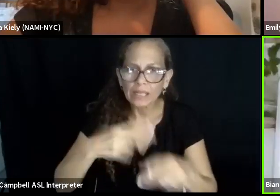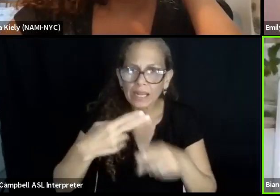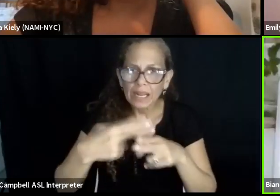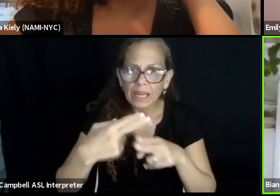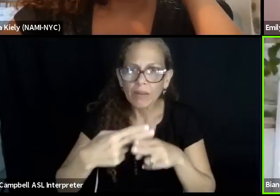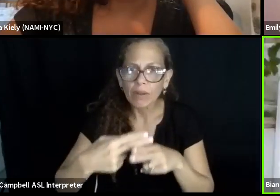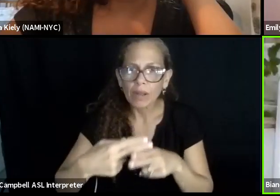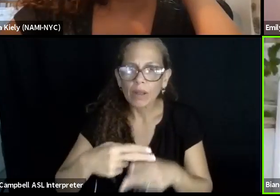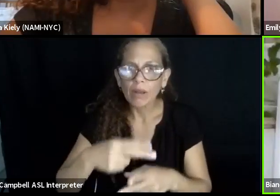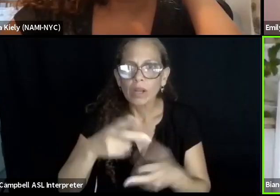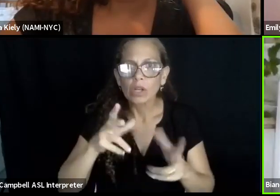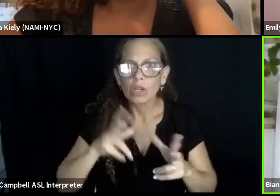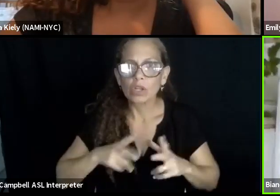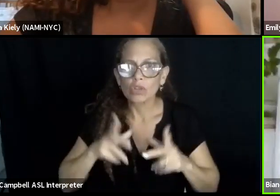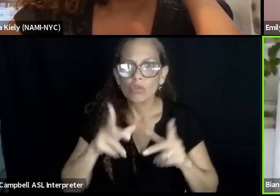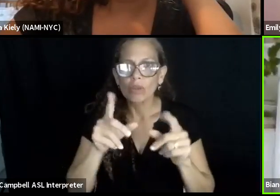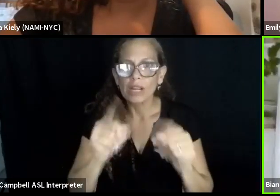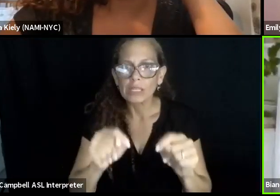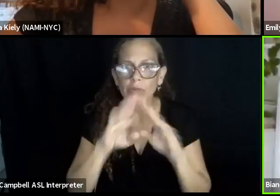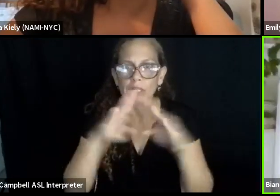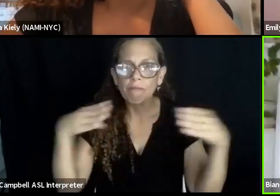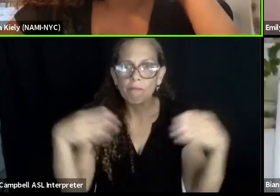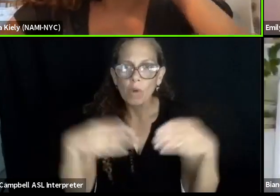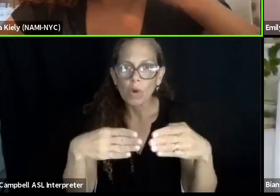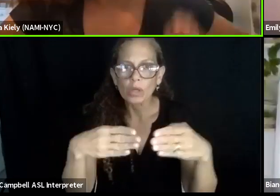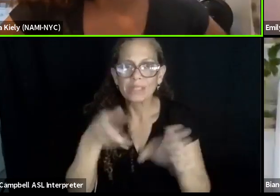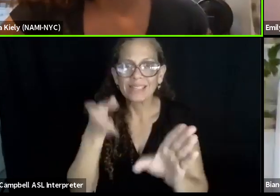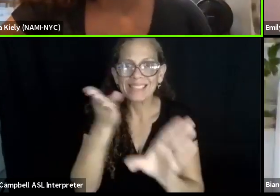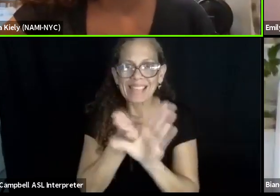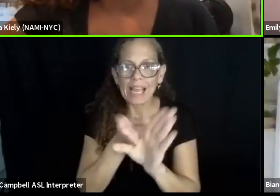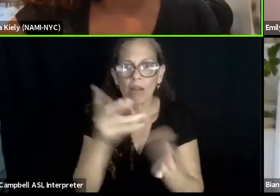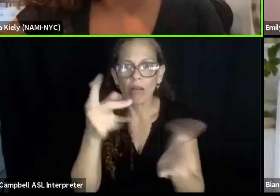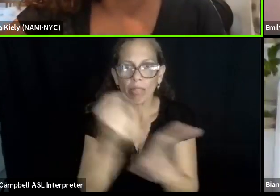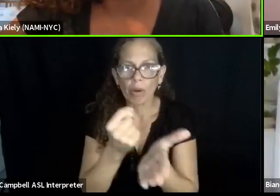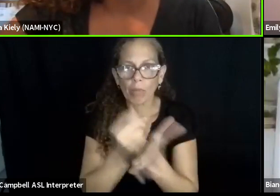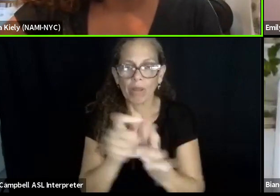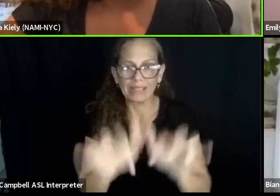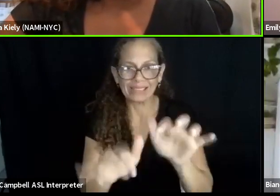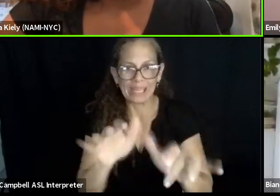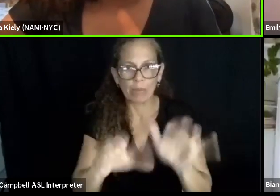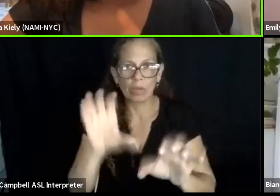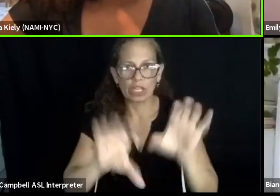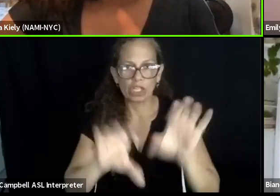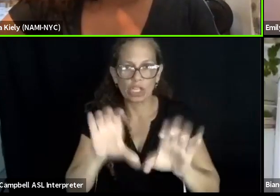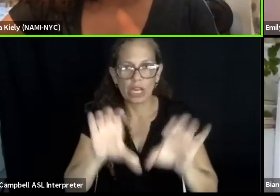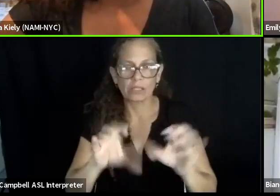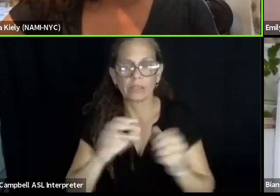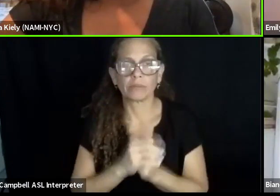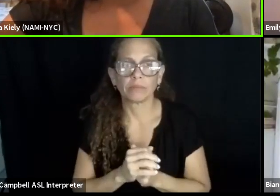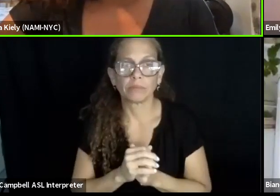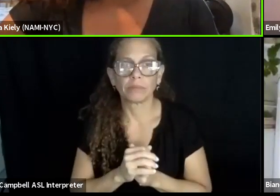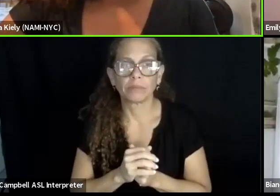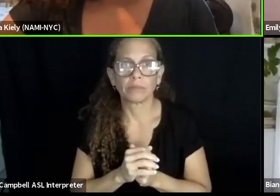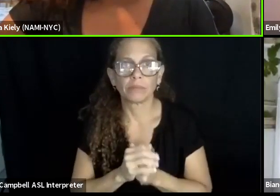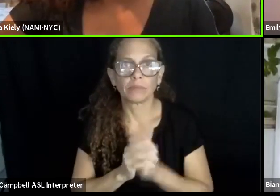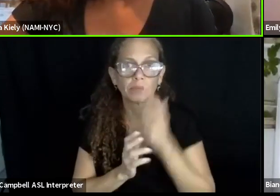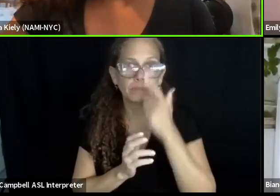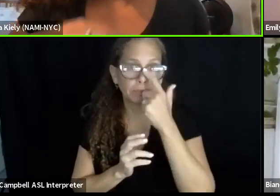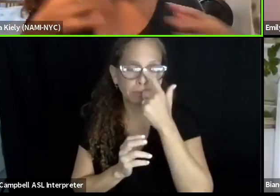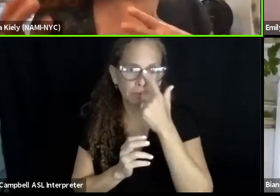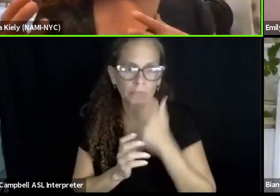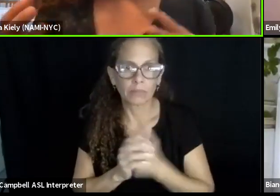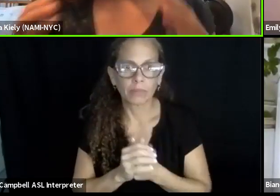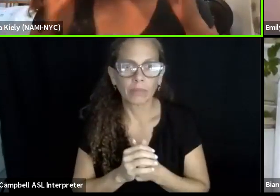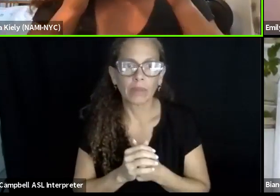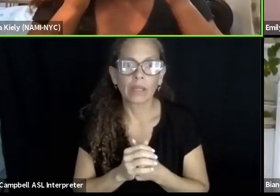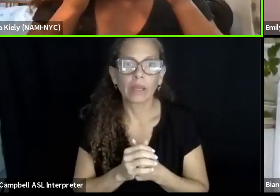it's transference focused psychotherapy. I'll type it in the chat. Perfect. And send a link. So there